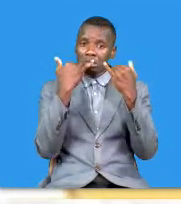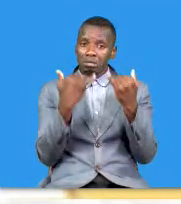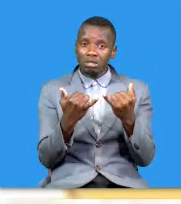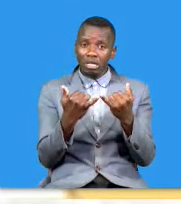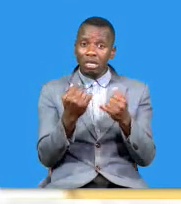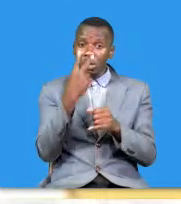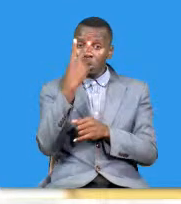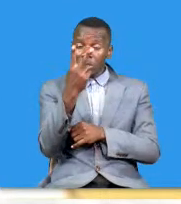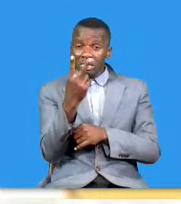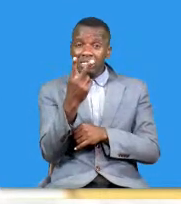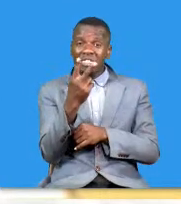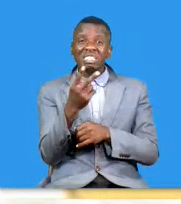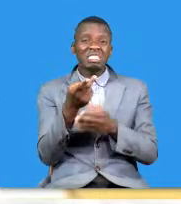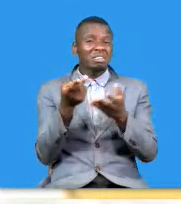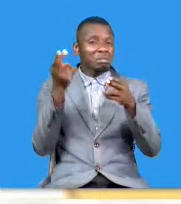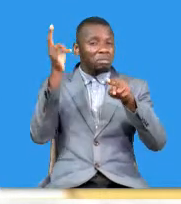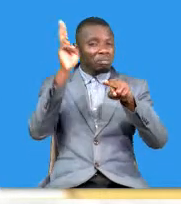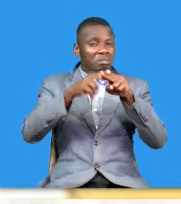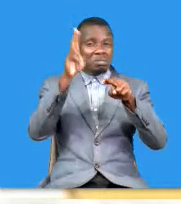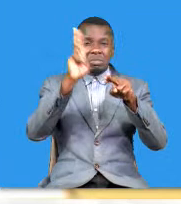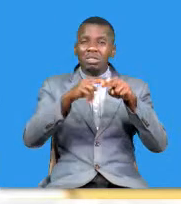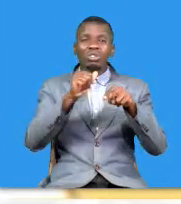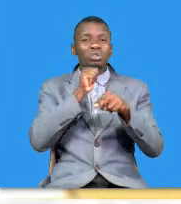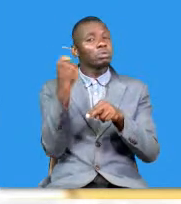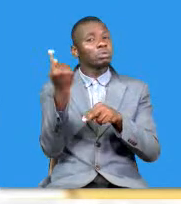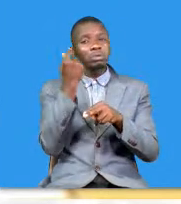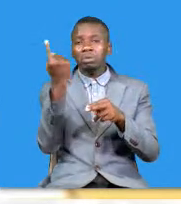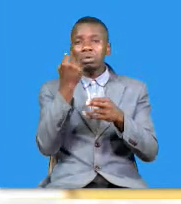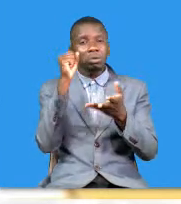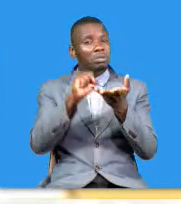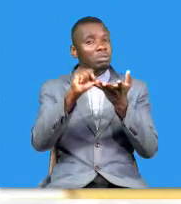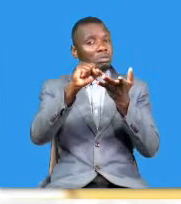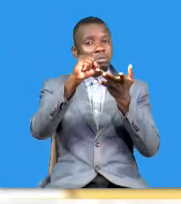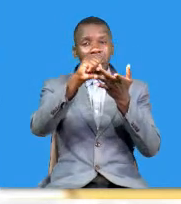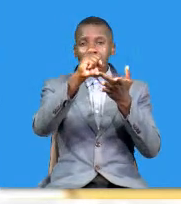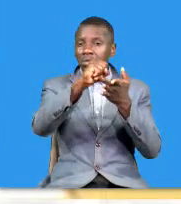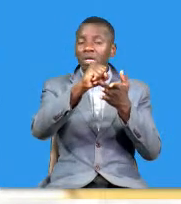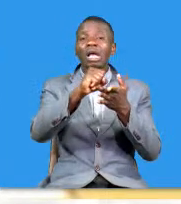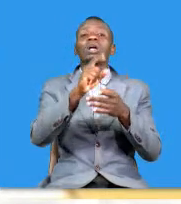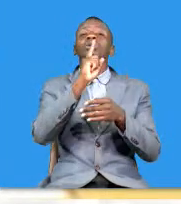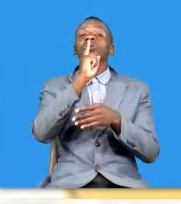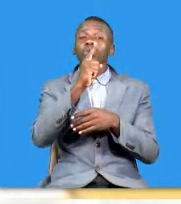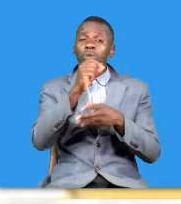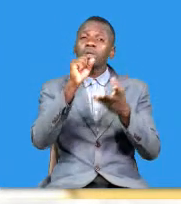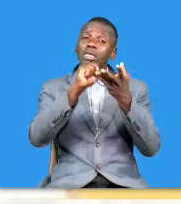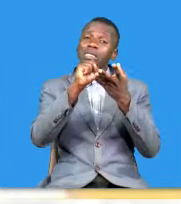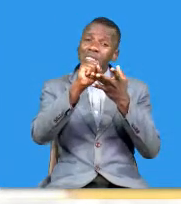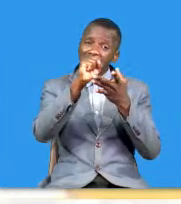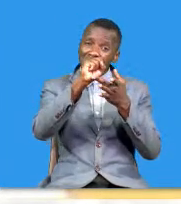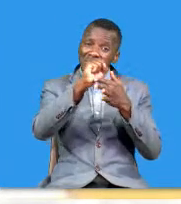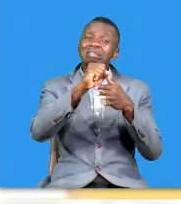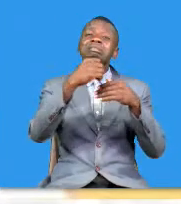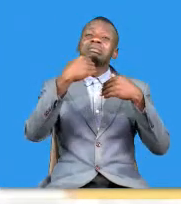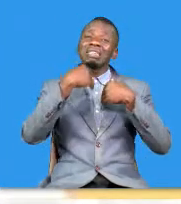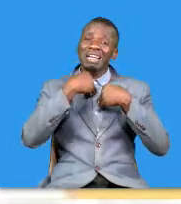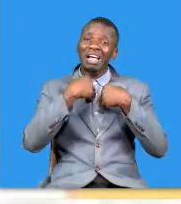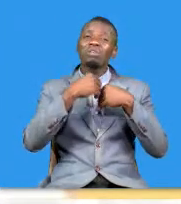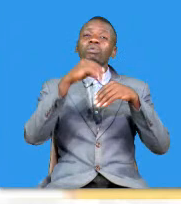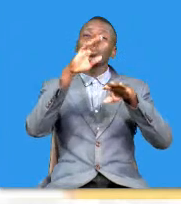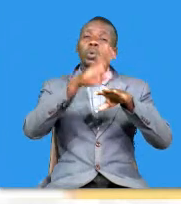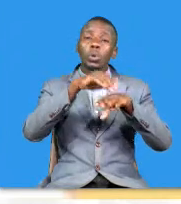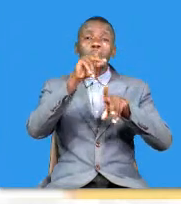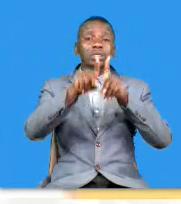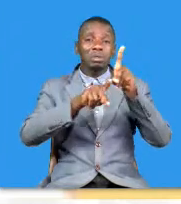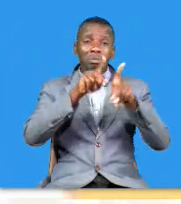just statistics. Behind these statistics are real people, are real